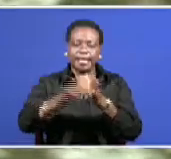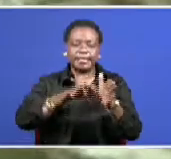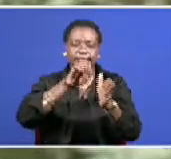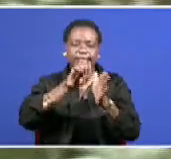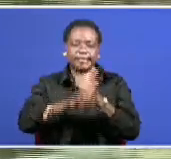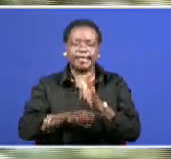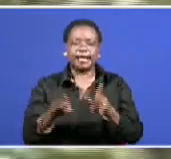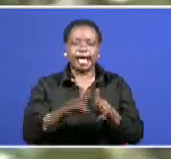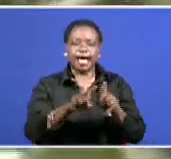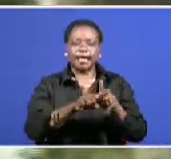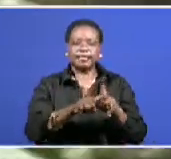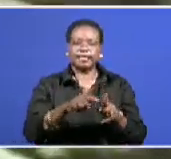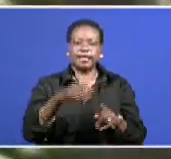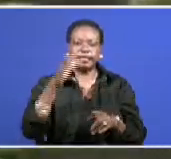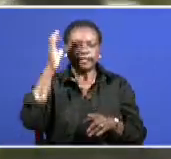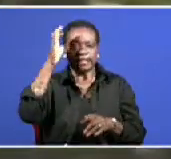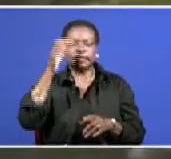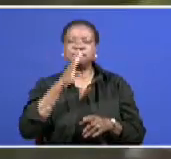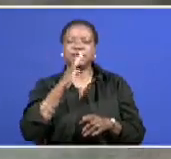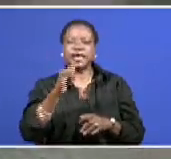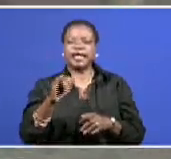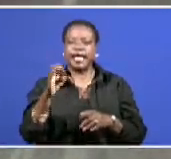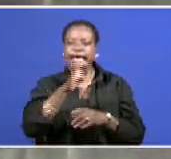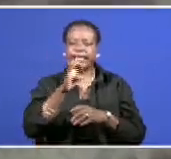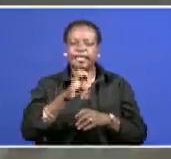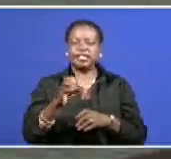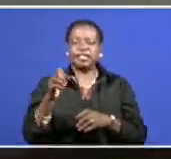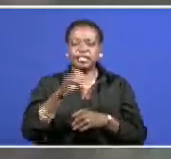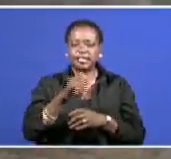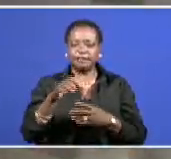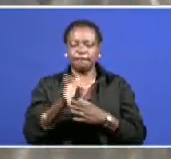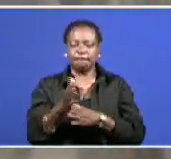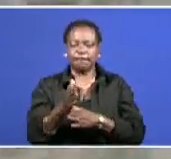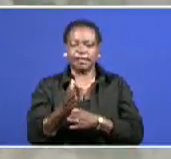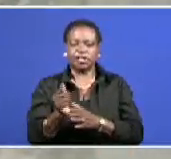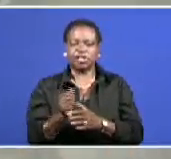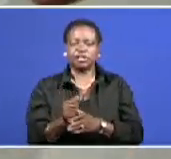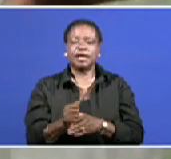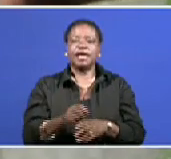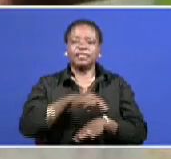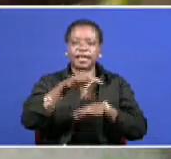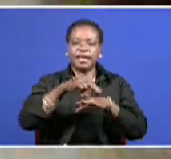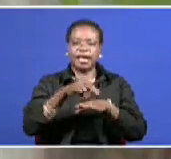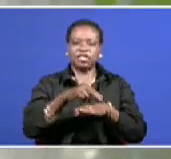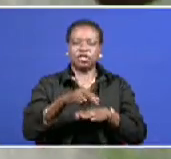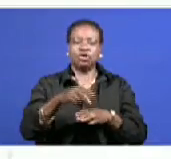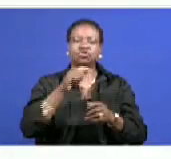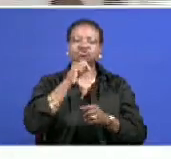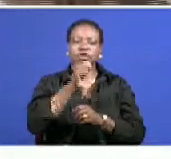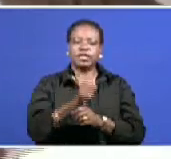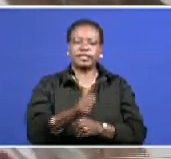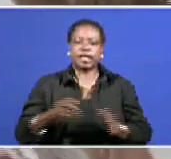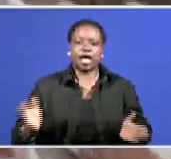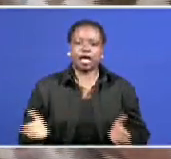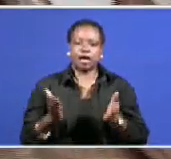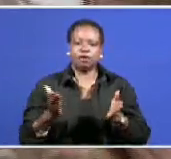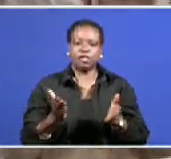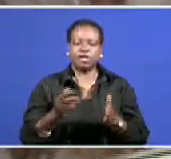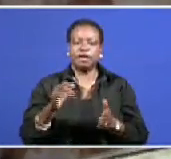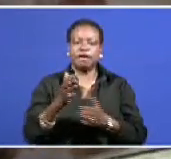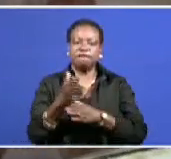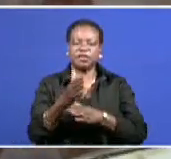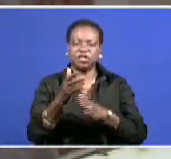is considered a critically endangered species. Meantime, the National Trust is encouraging fishermen to allow the grouper to